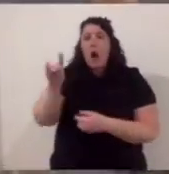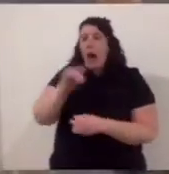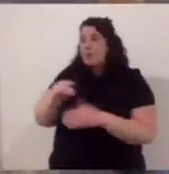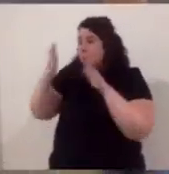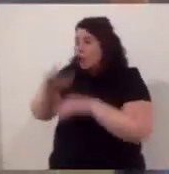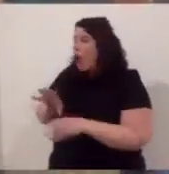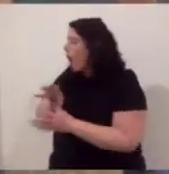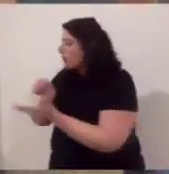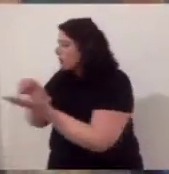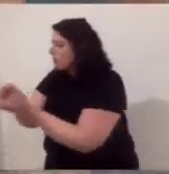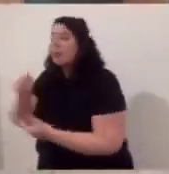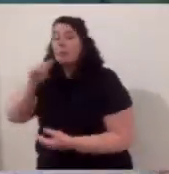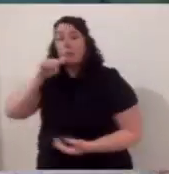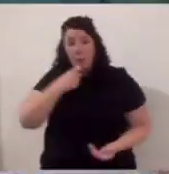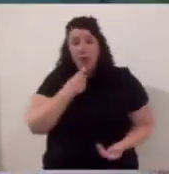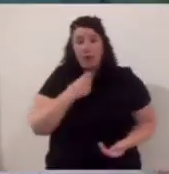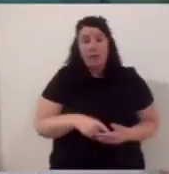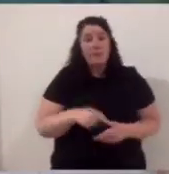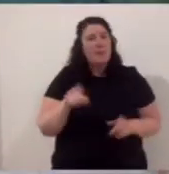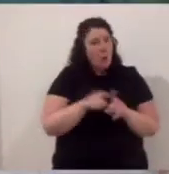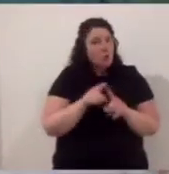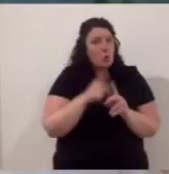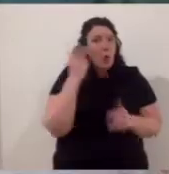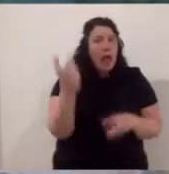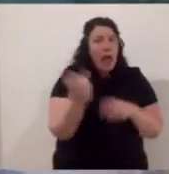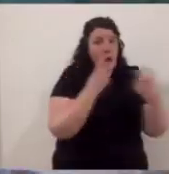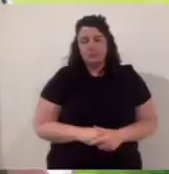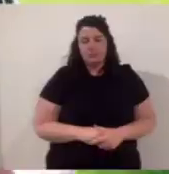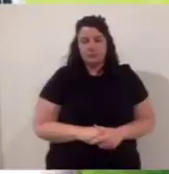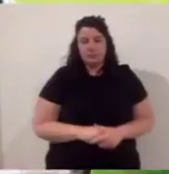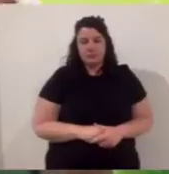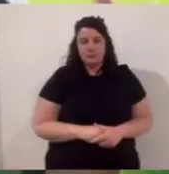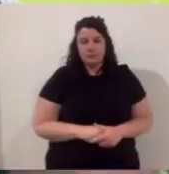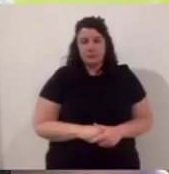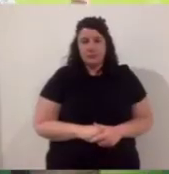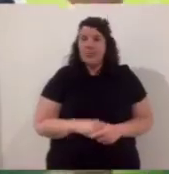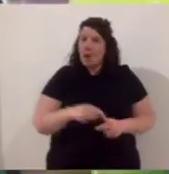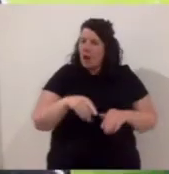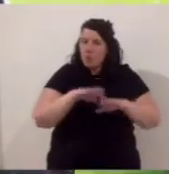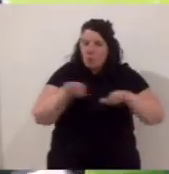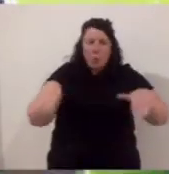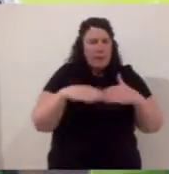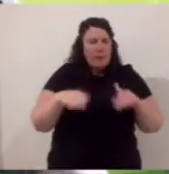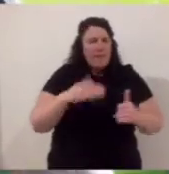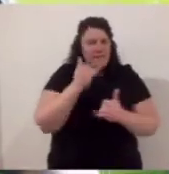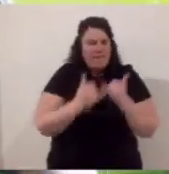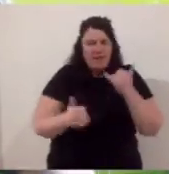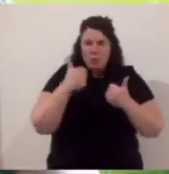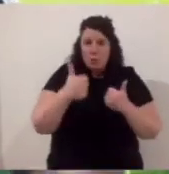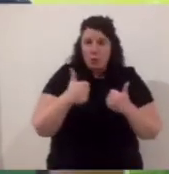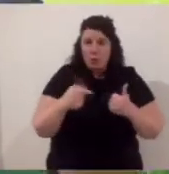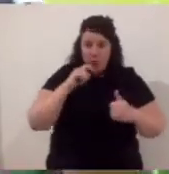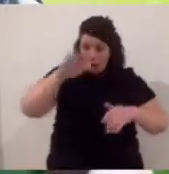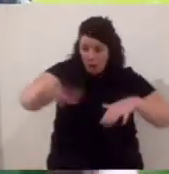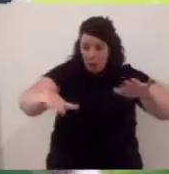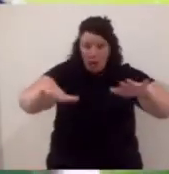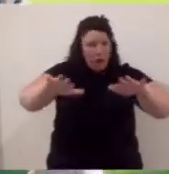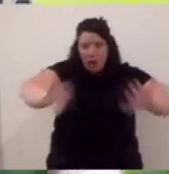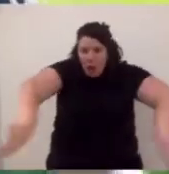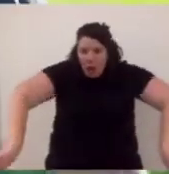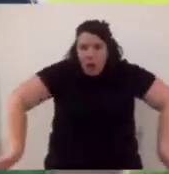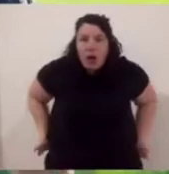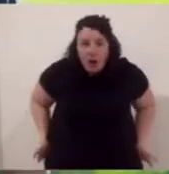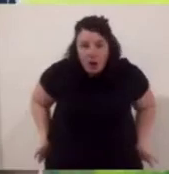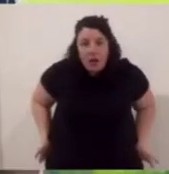an animal that's died naturally. But they also hunt. Now, like so many animals, swim really well. Now, they don't use their legs